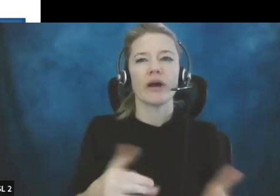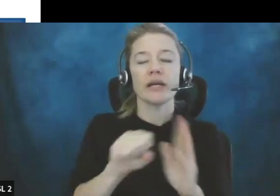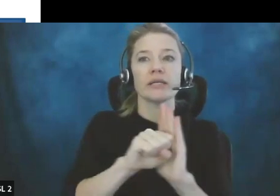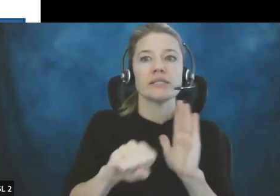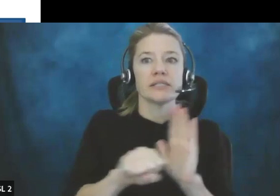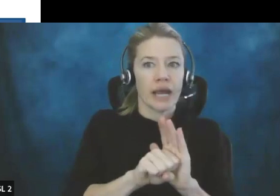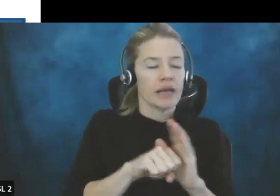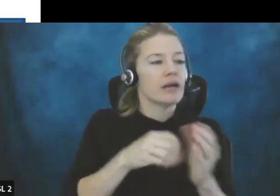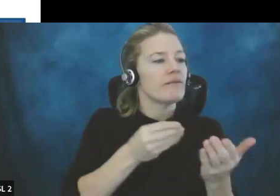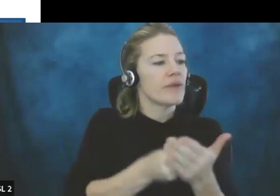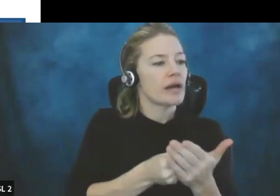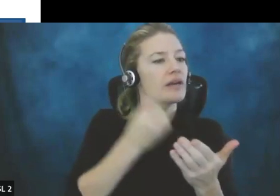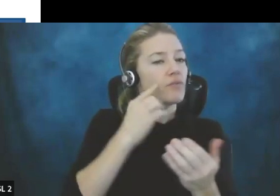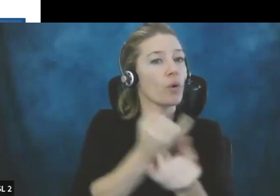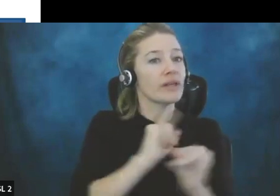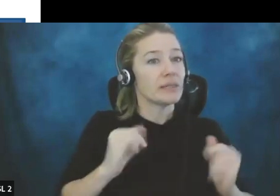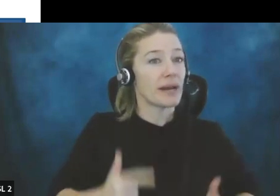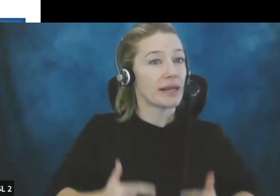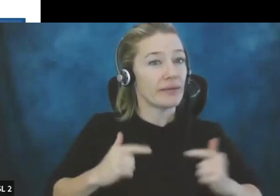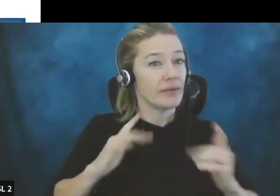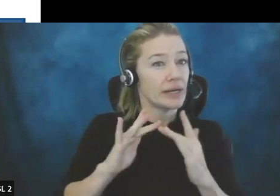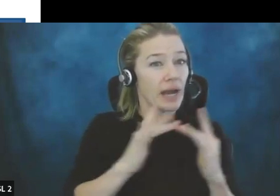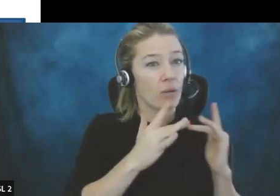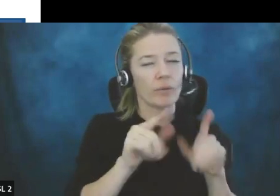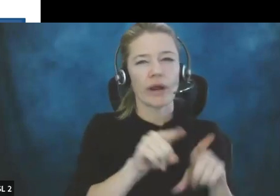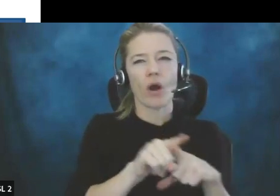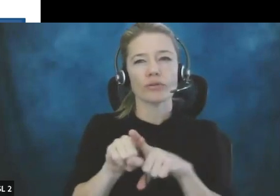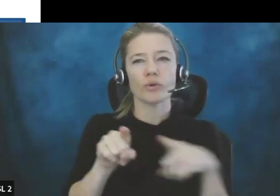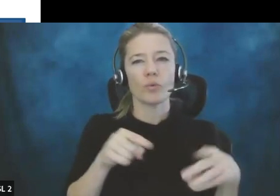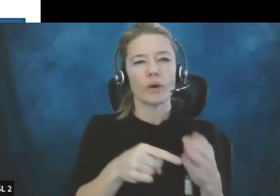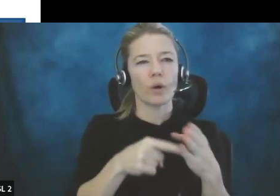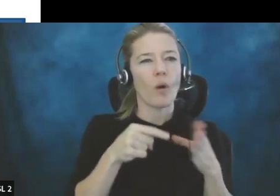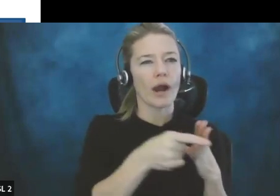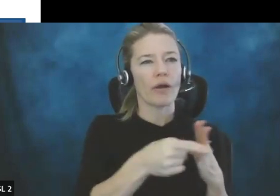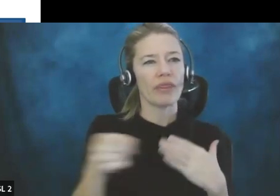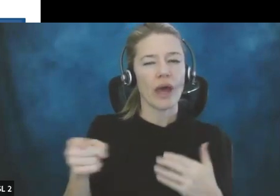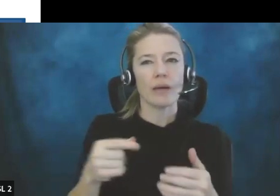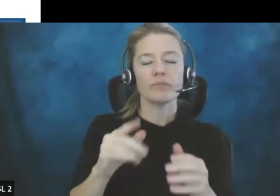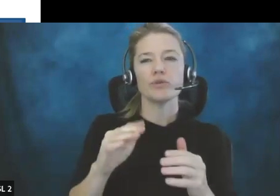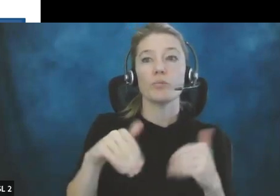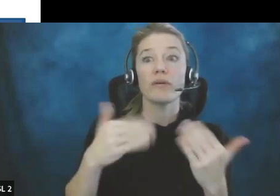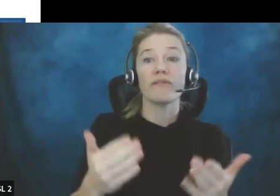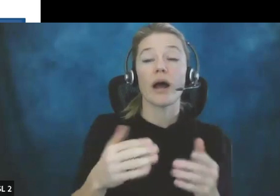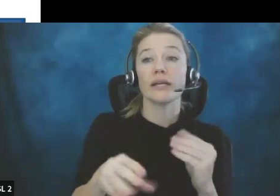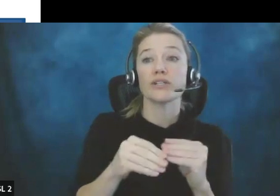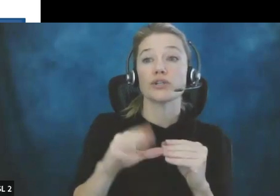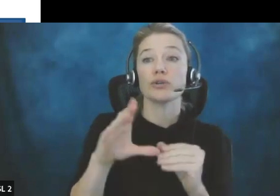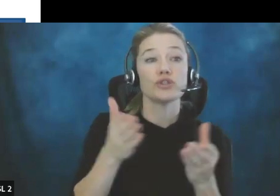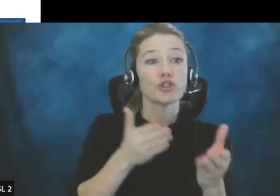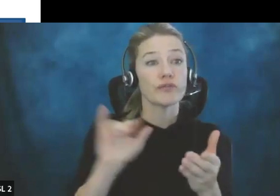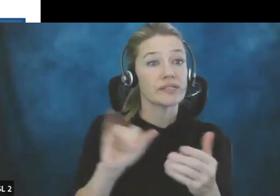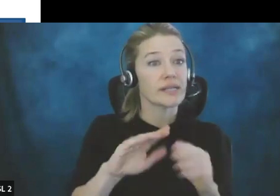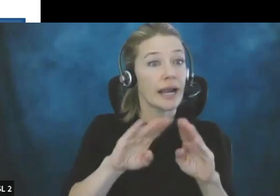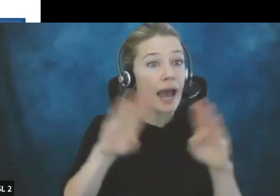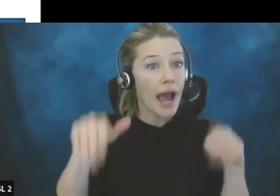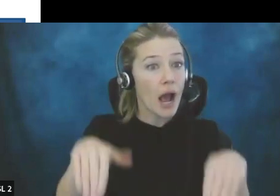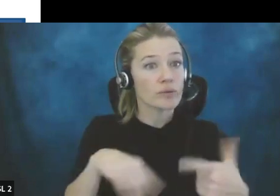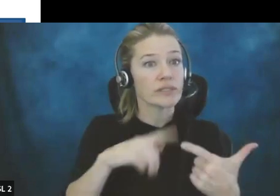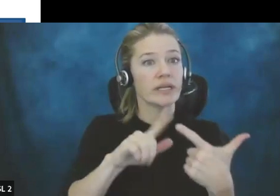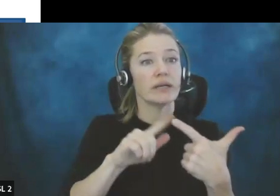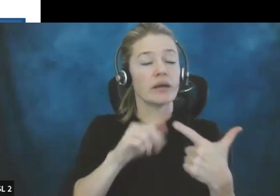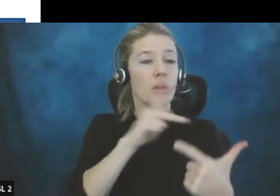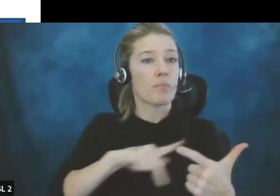we provide state funds and investments into the Independent Living Network. And we require them to provide additional core services,